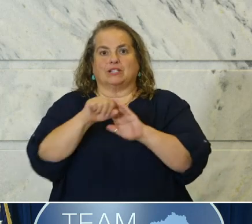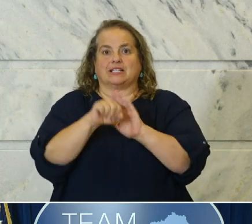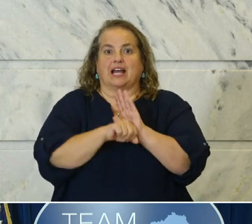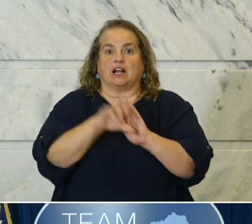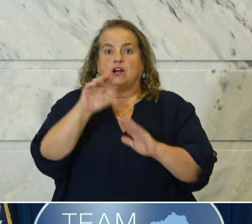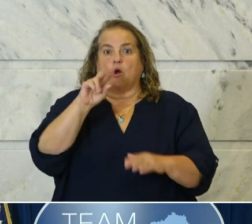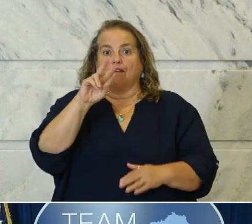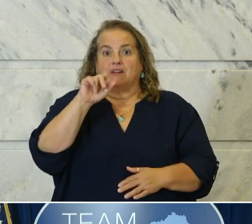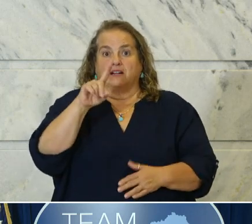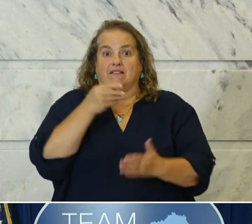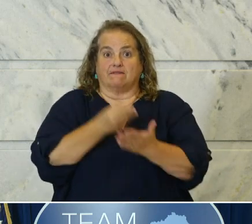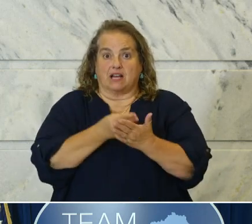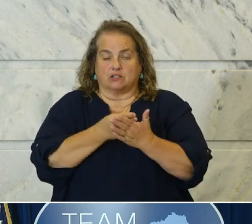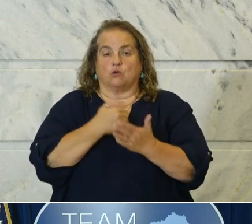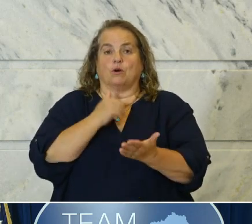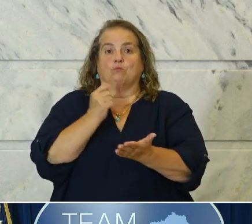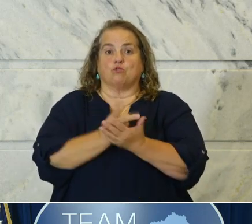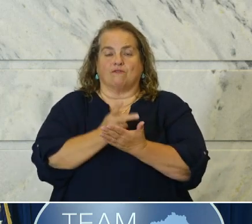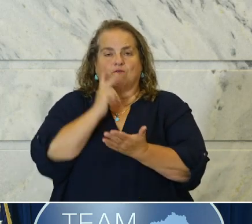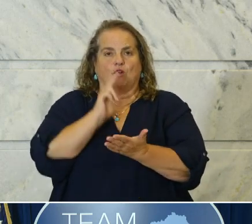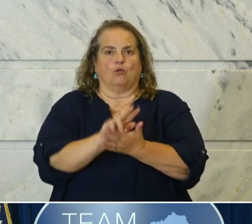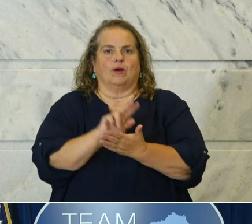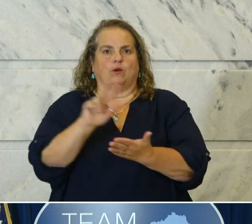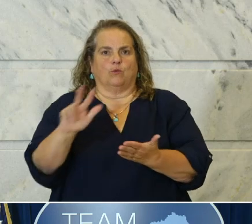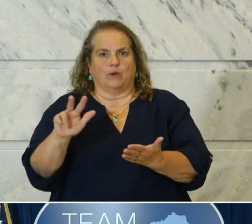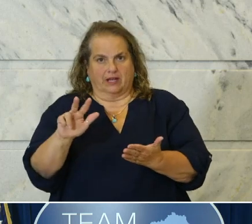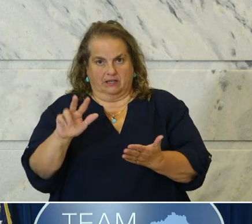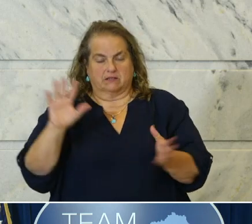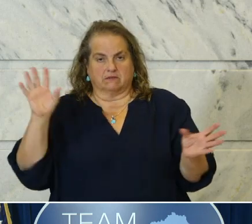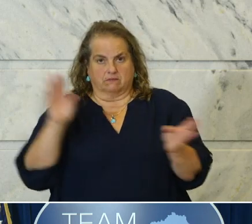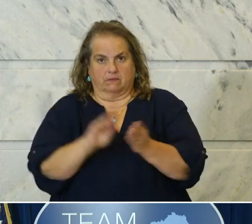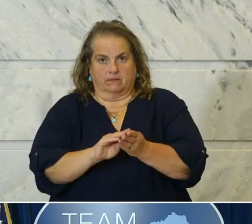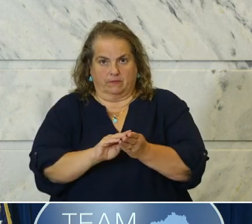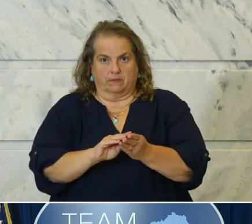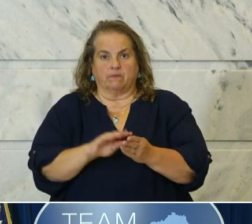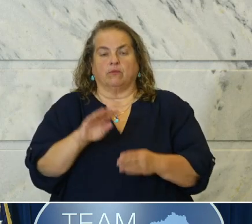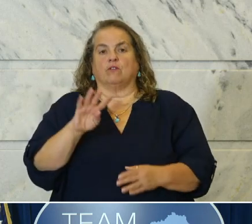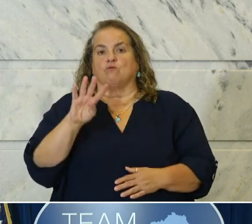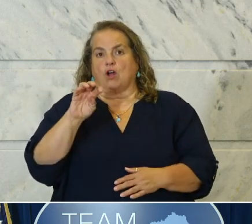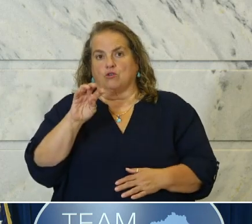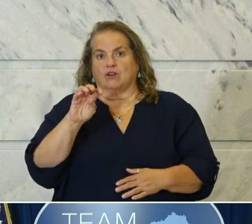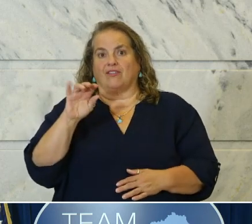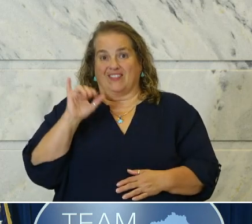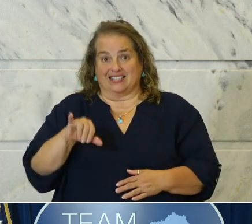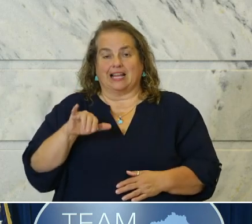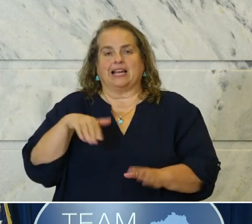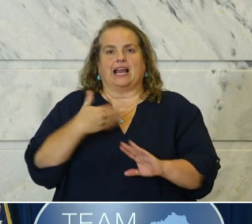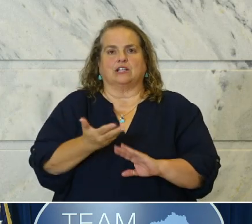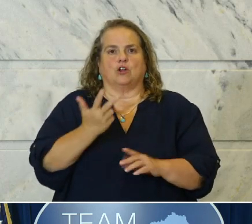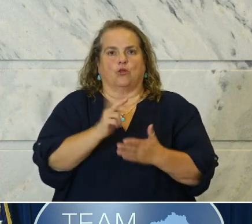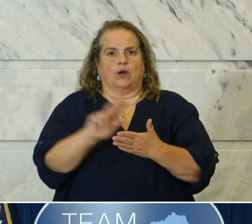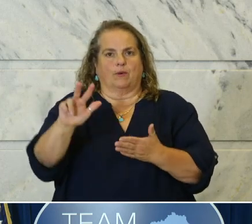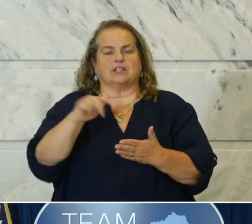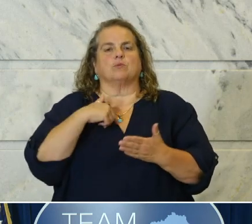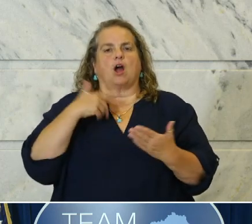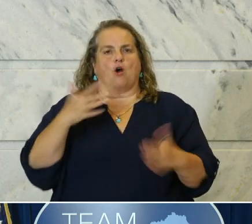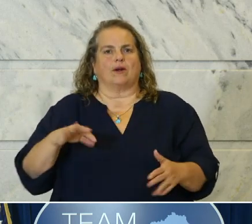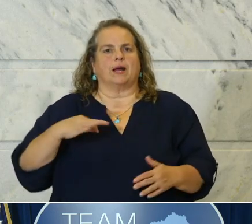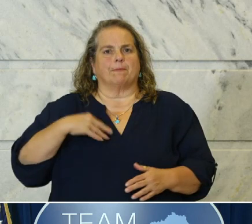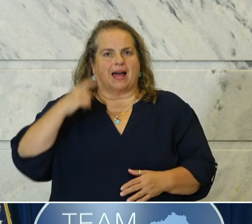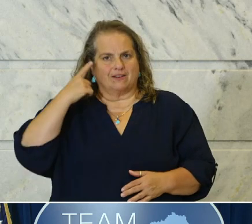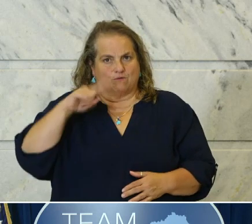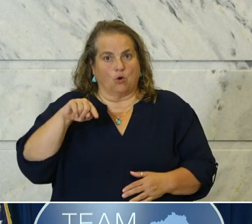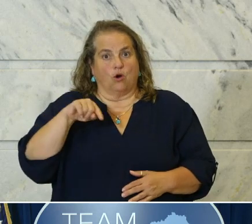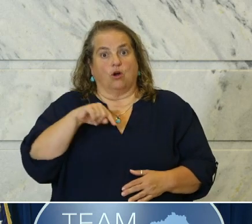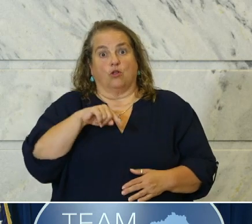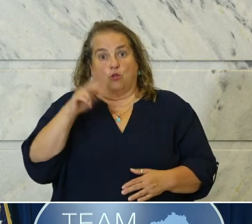we had approved for a 3-week period. This is the next 3 weeks, and we have gone ahead and applied for it. Now, we want to do that to help our